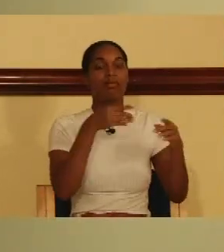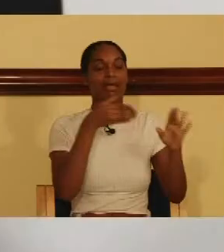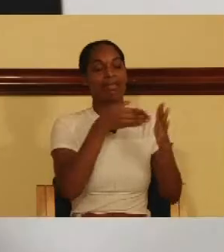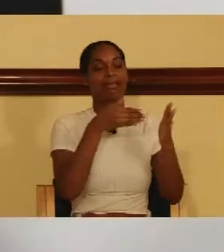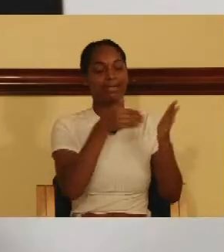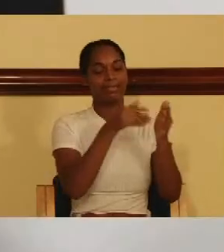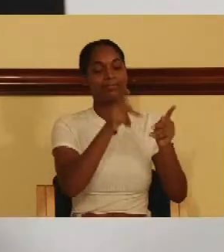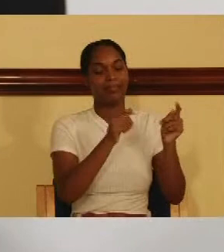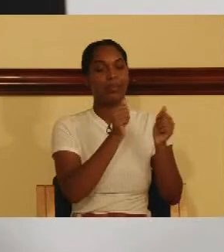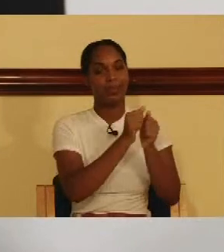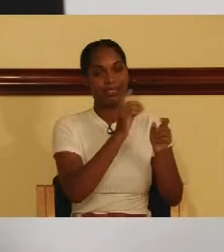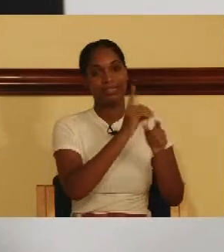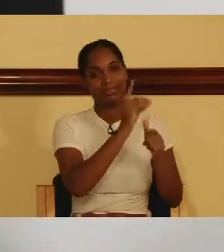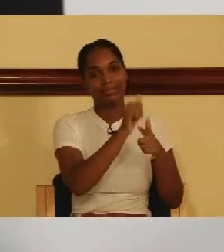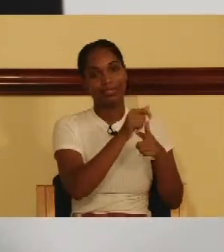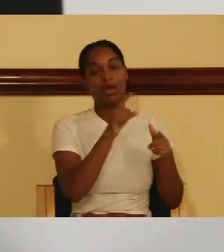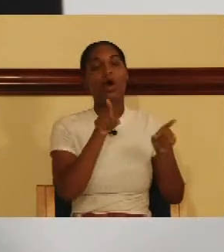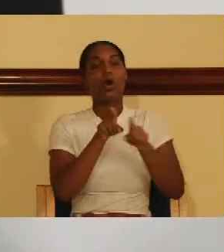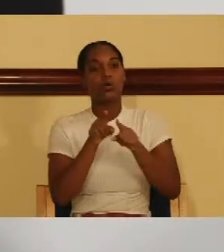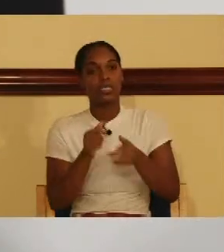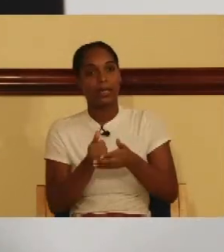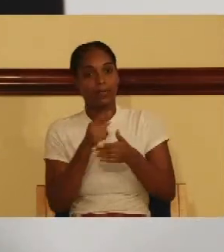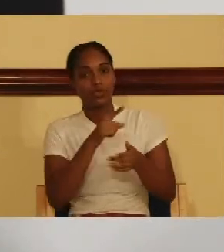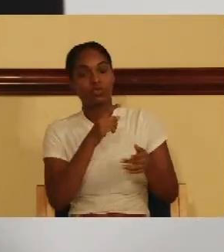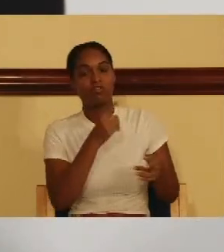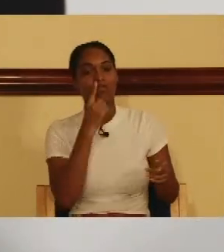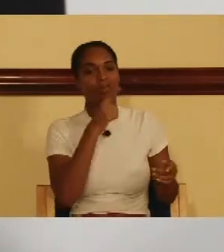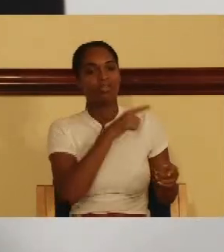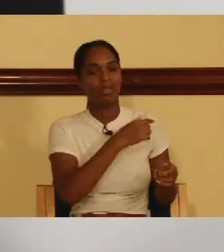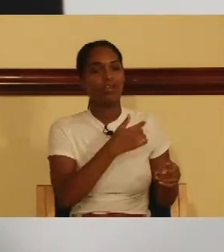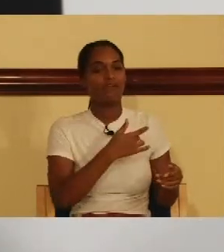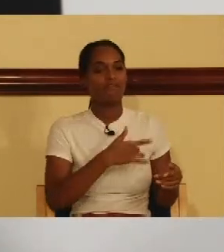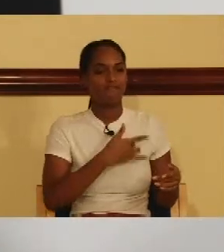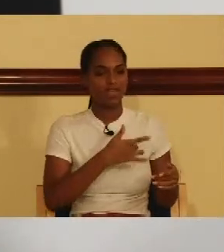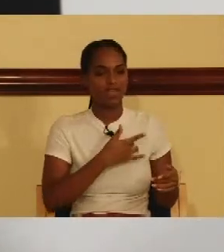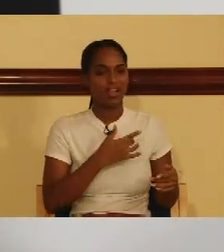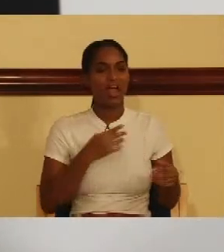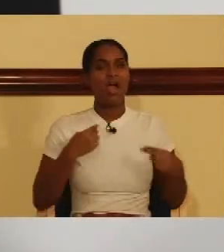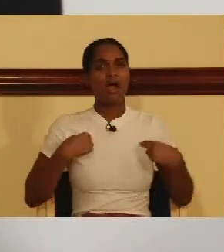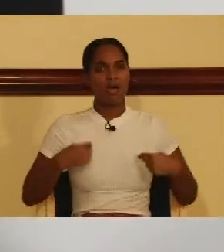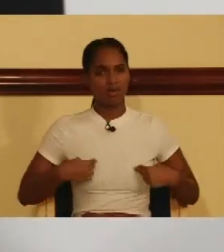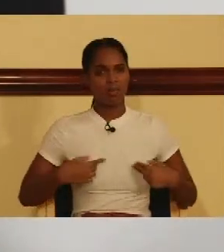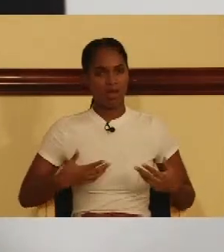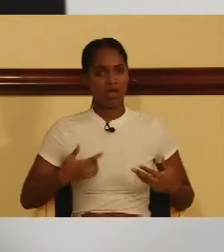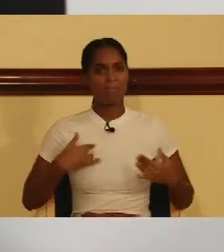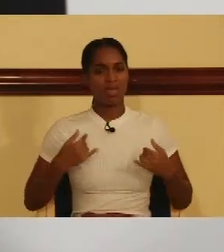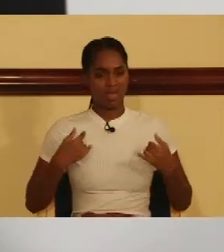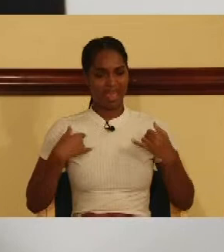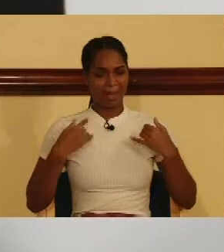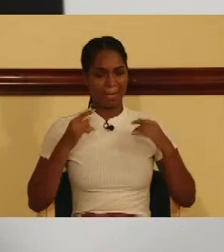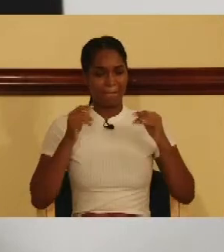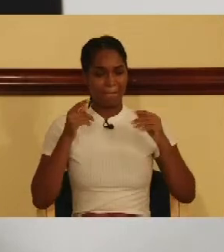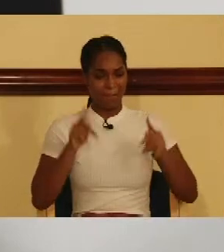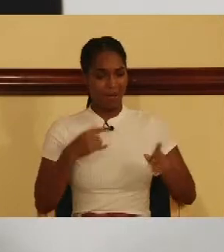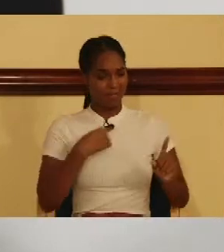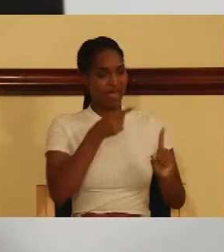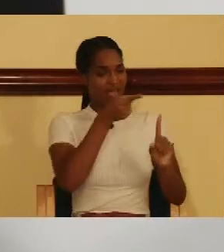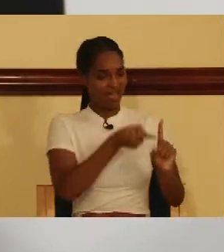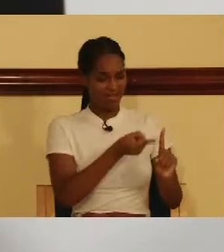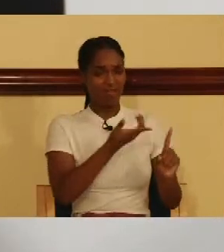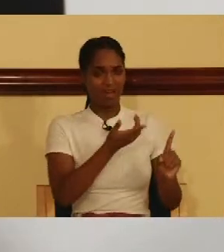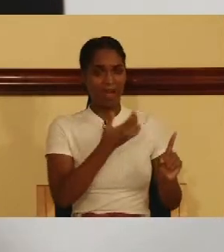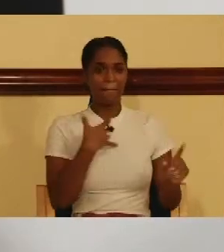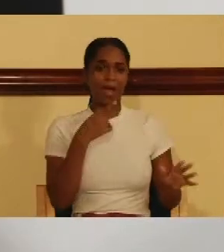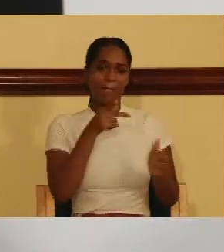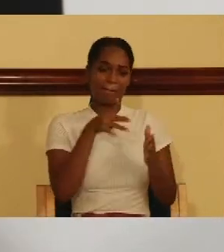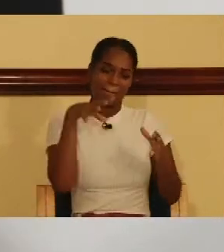it is also there to help to uphold their dignity as human beings and part of the human diversity that, you